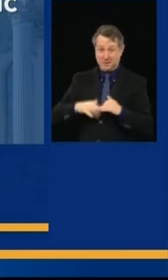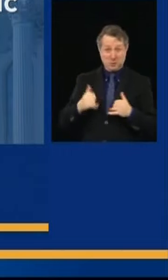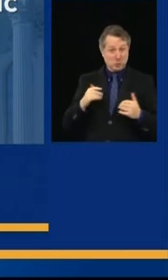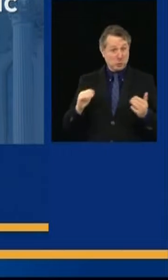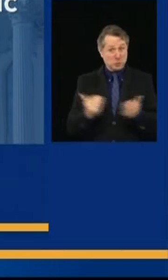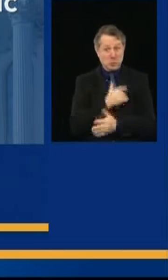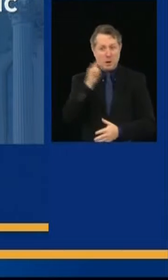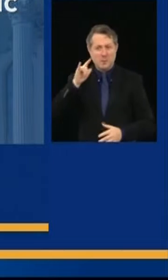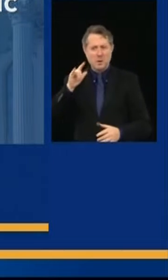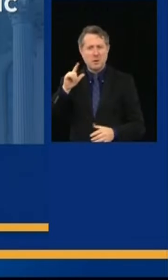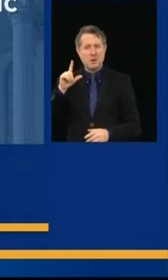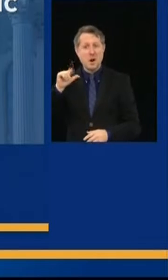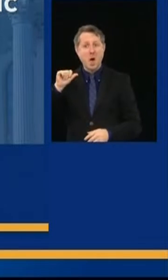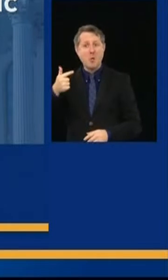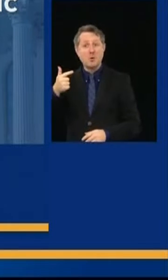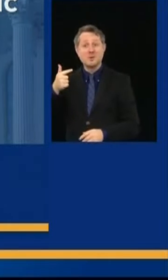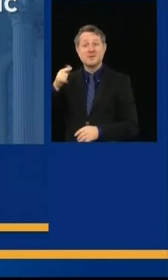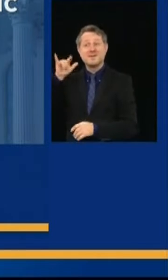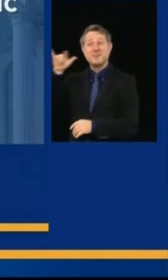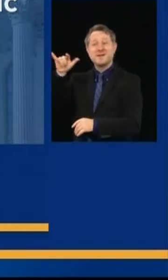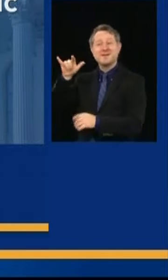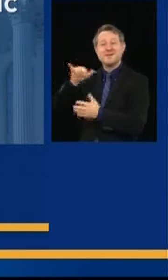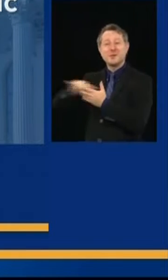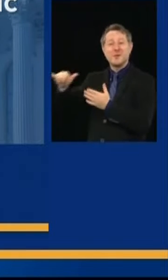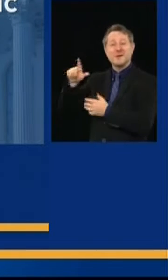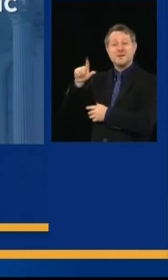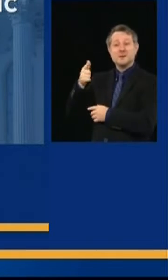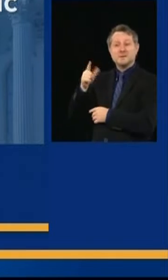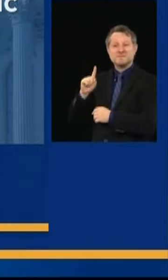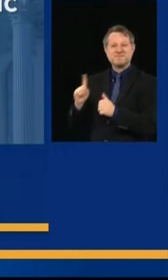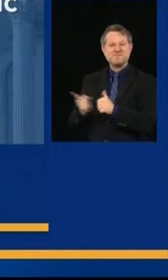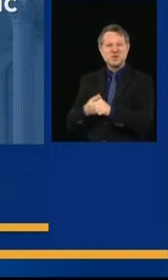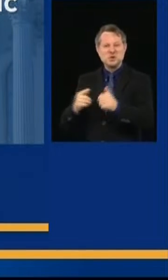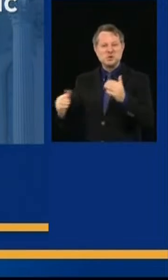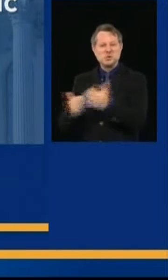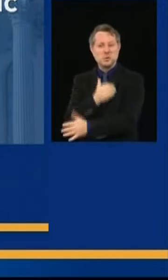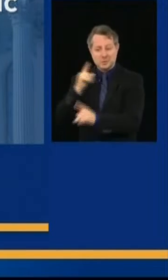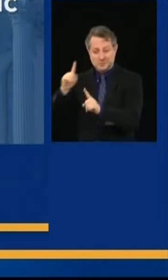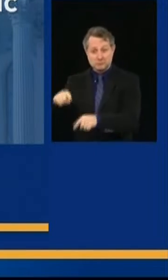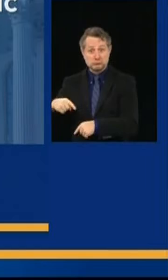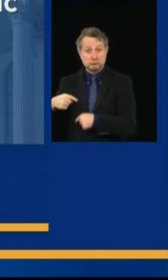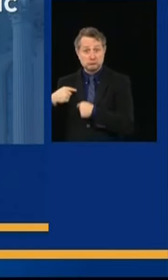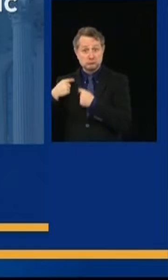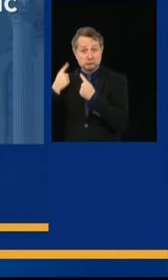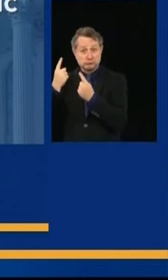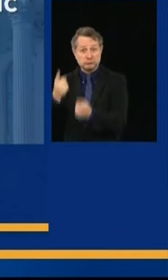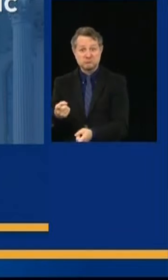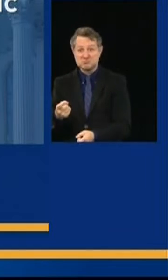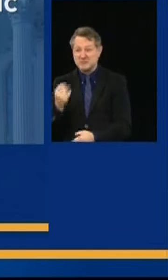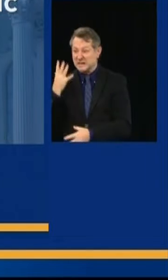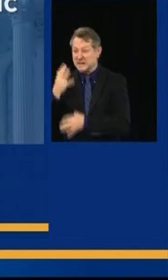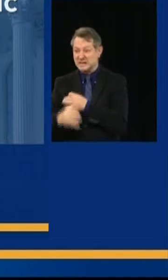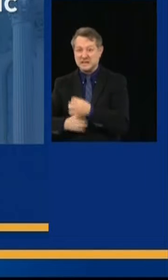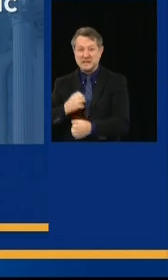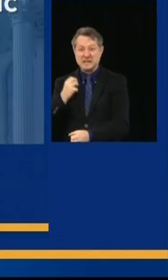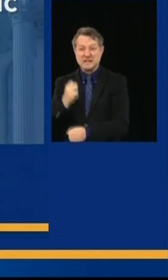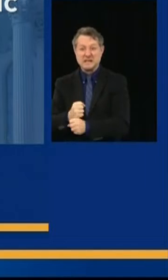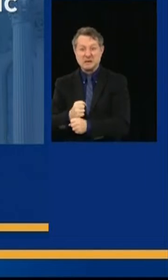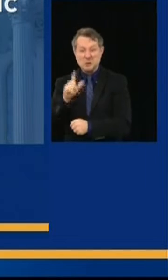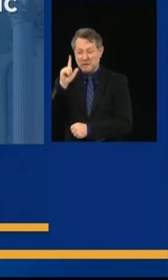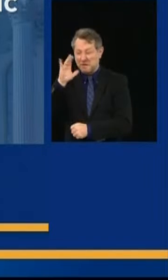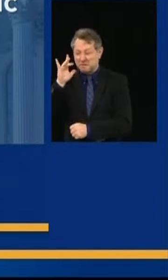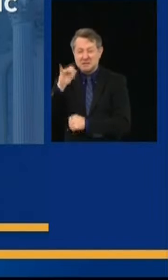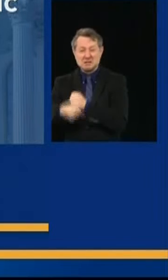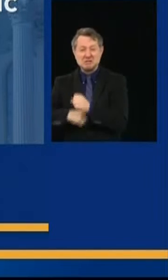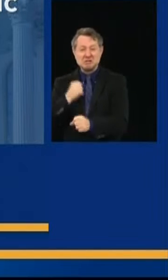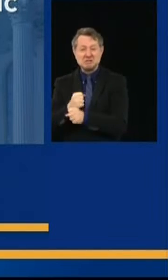Airport. First new airport in 25 years in this country. How can it be that we haven't built a new airport in 25 years? You fly